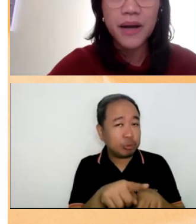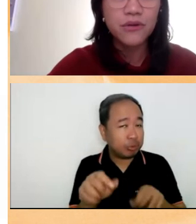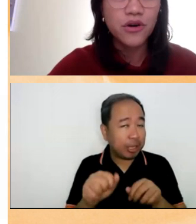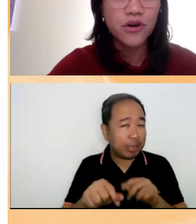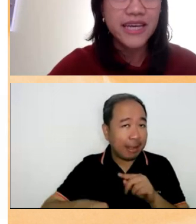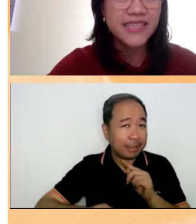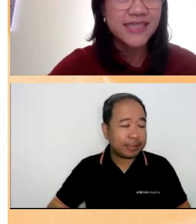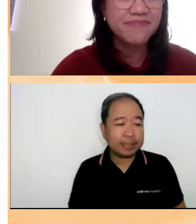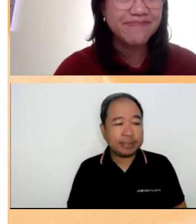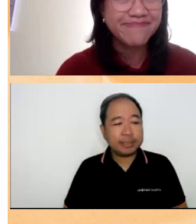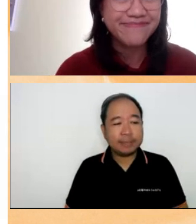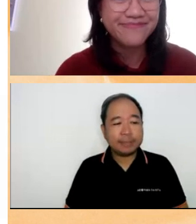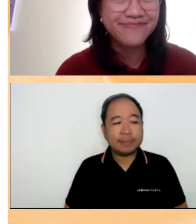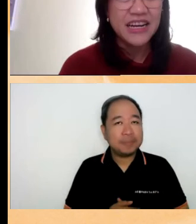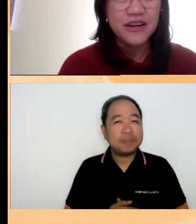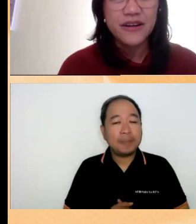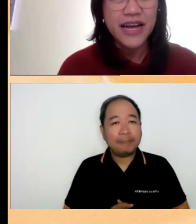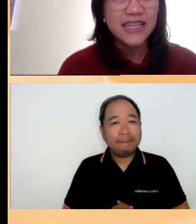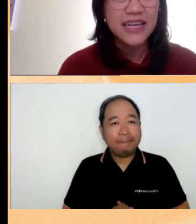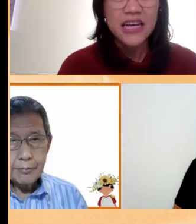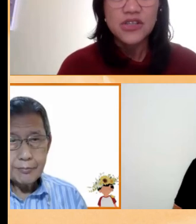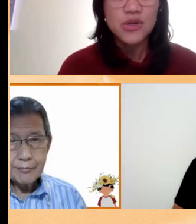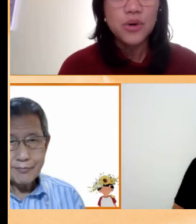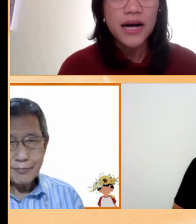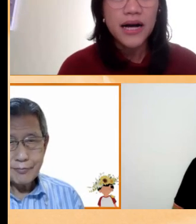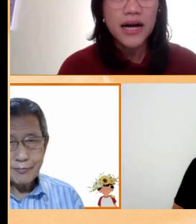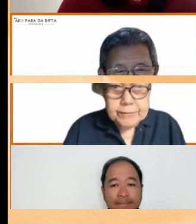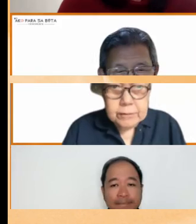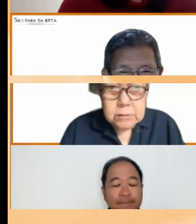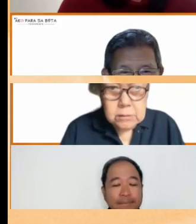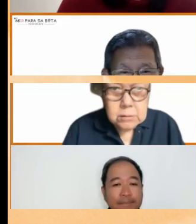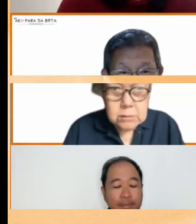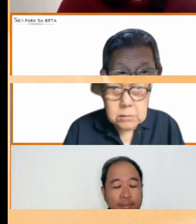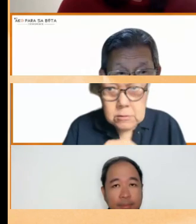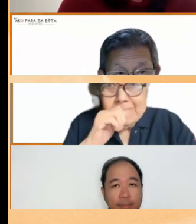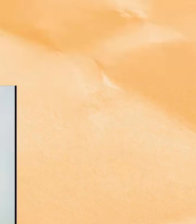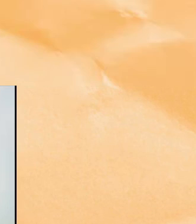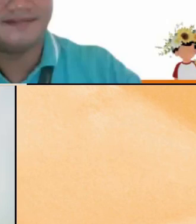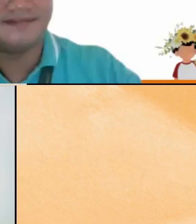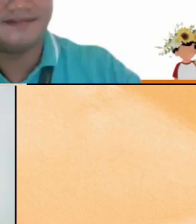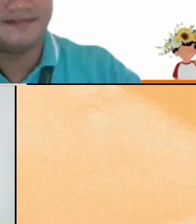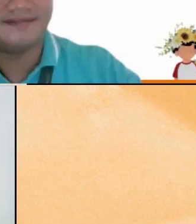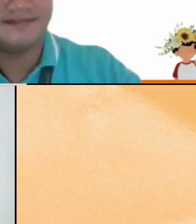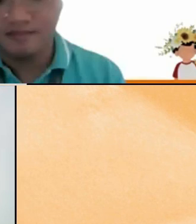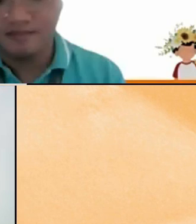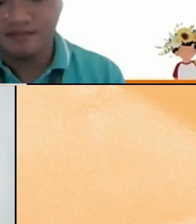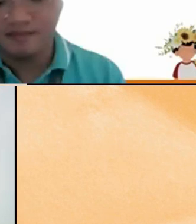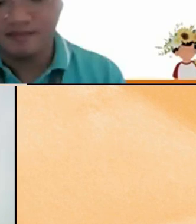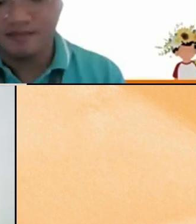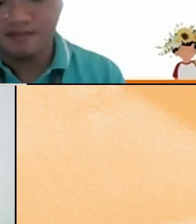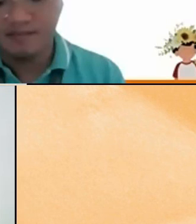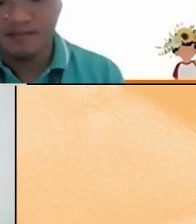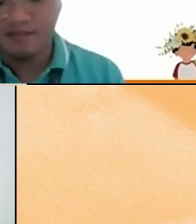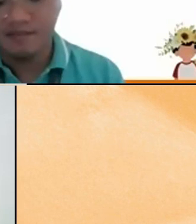from our audience. Right. So, early on, we had a lot of